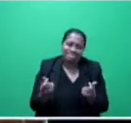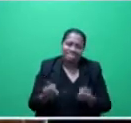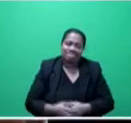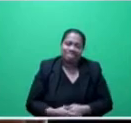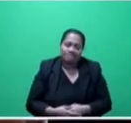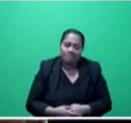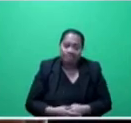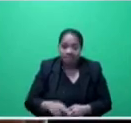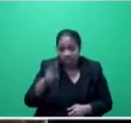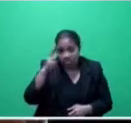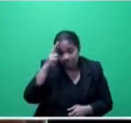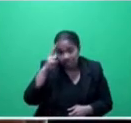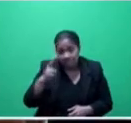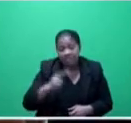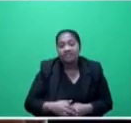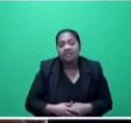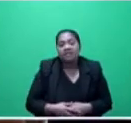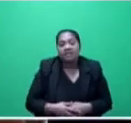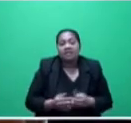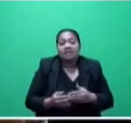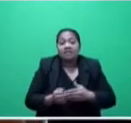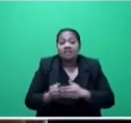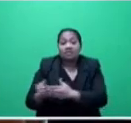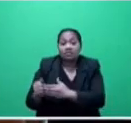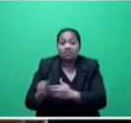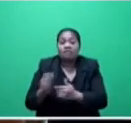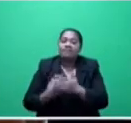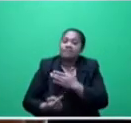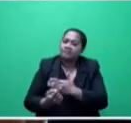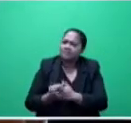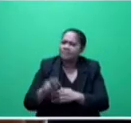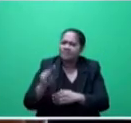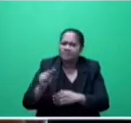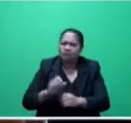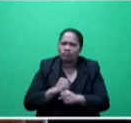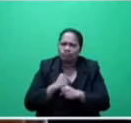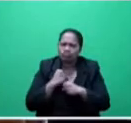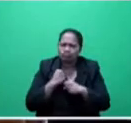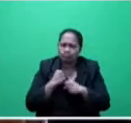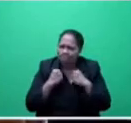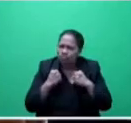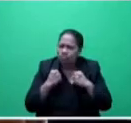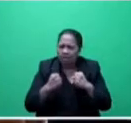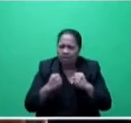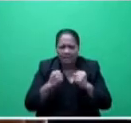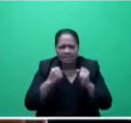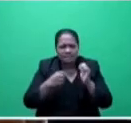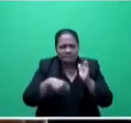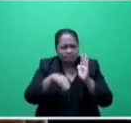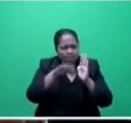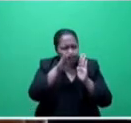Mr. Speaker, courageous leadership requires strong principle and tremendous